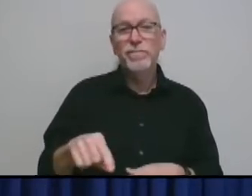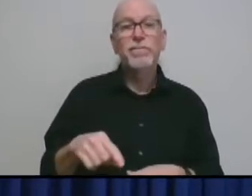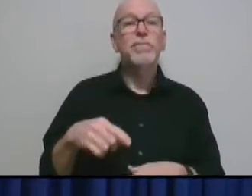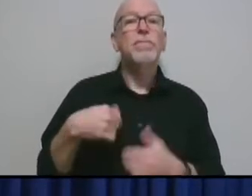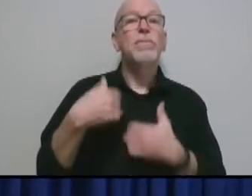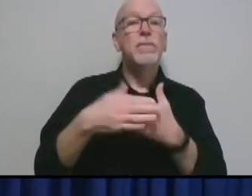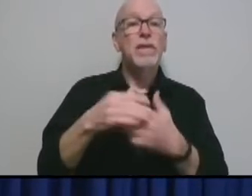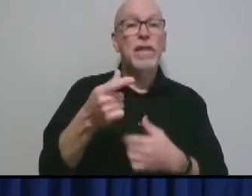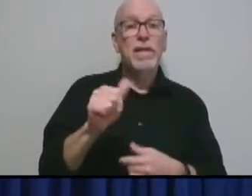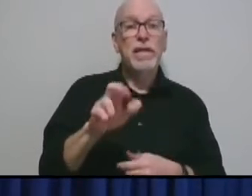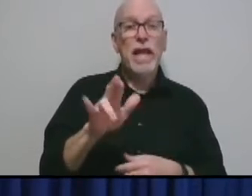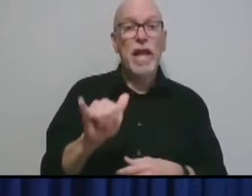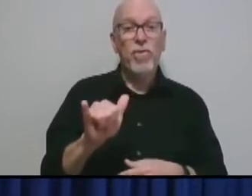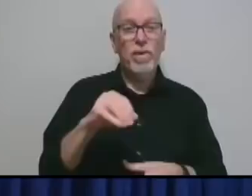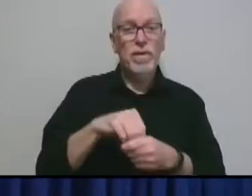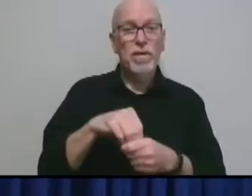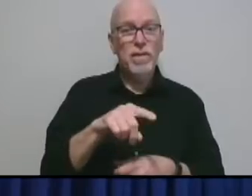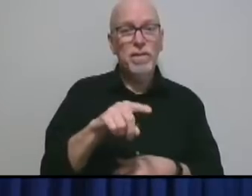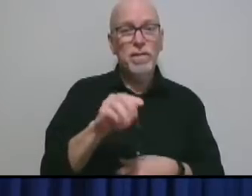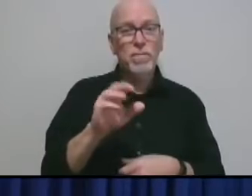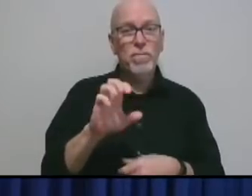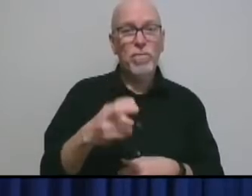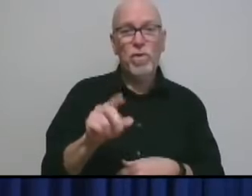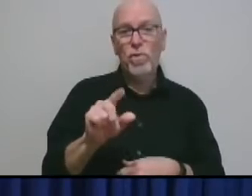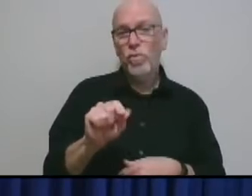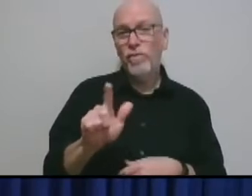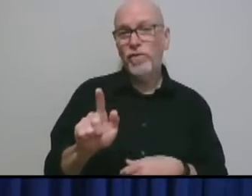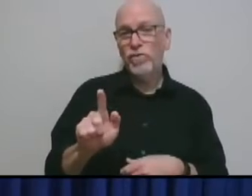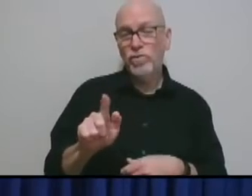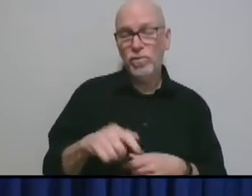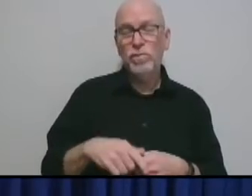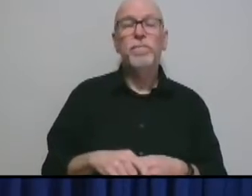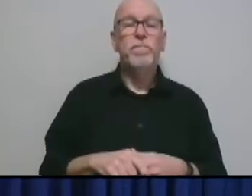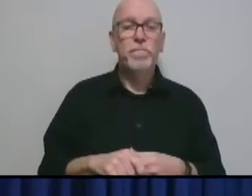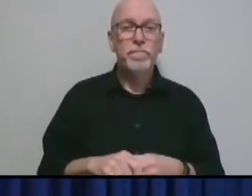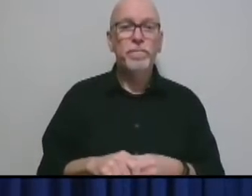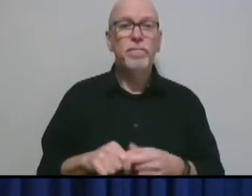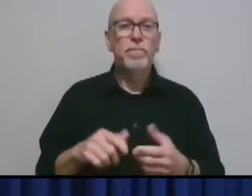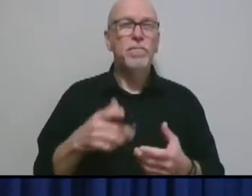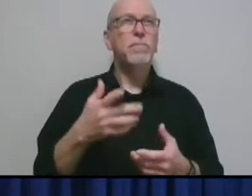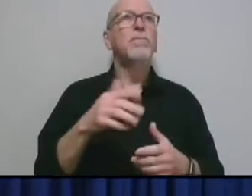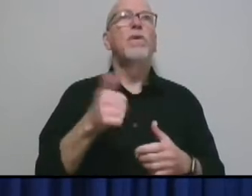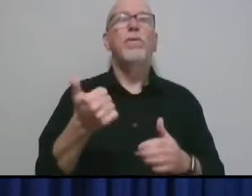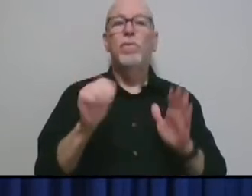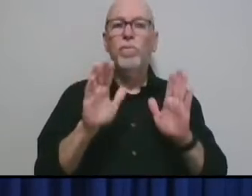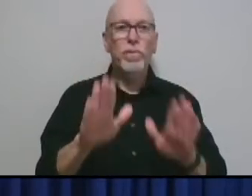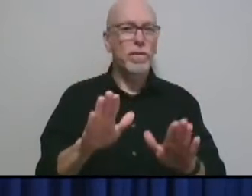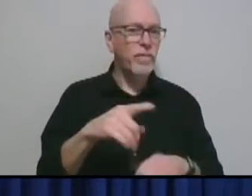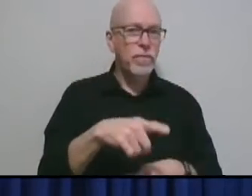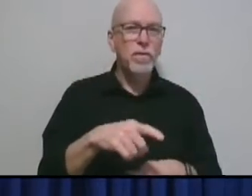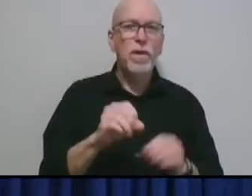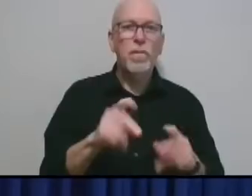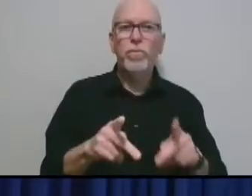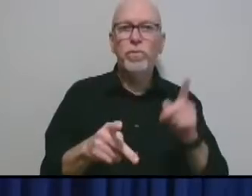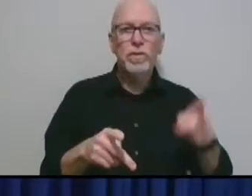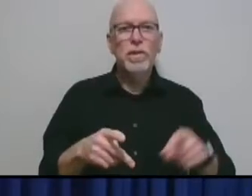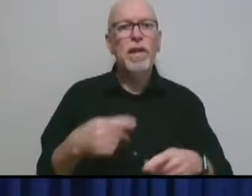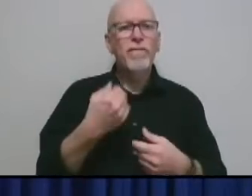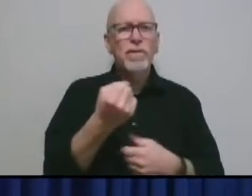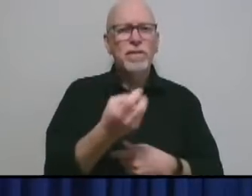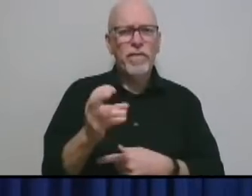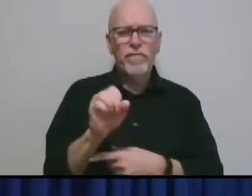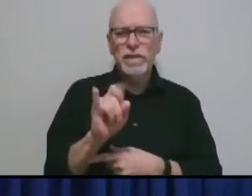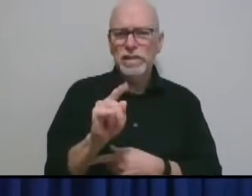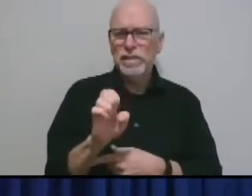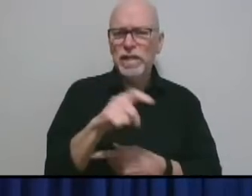the 20th and 21st of this month. That's a great thing. You've got multiple sites there. Maybe you or